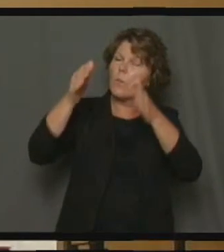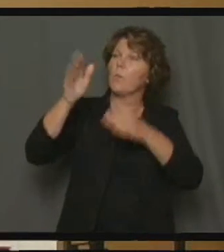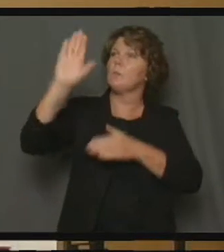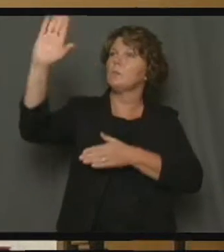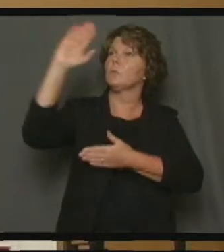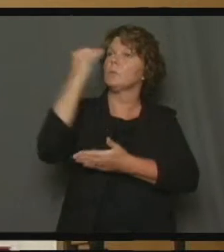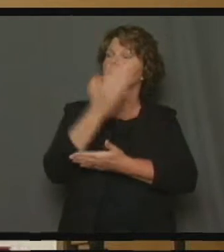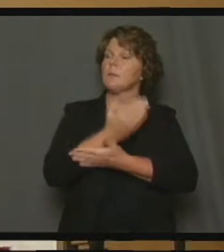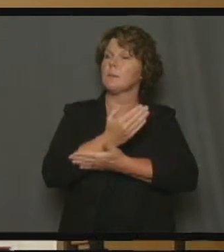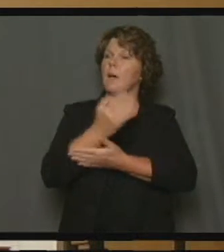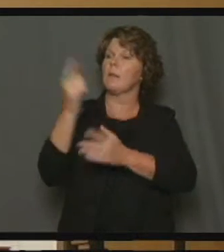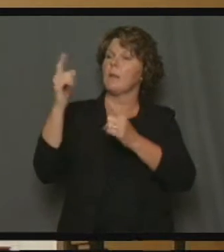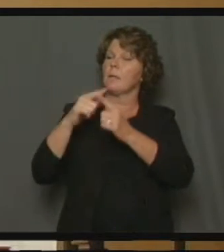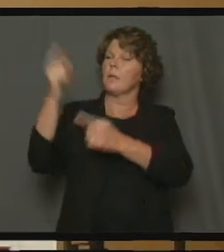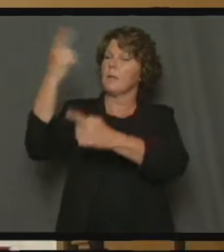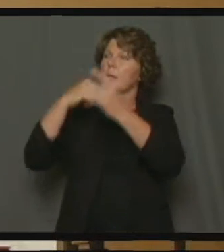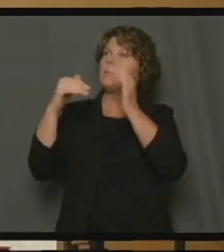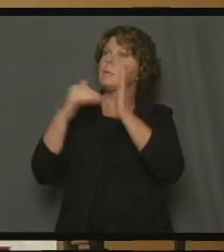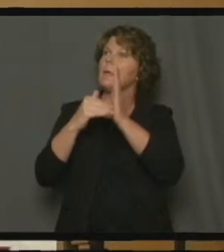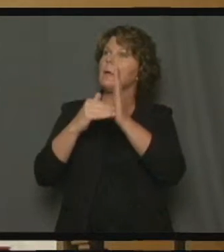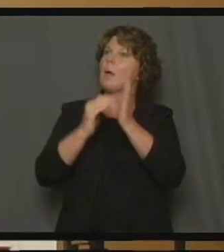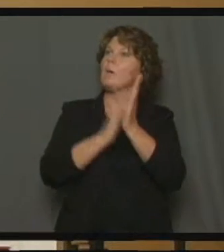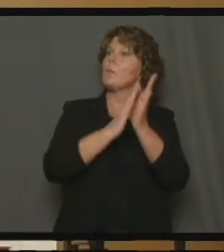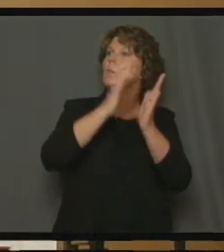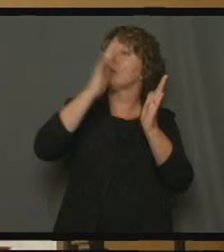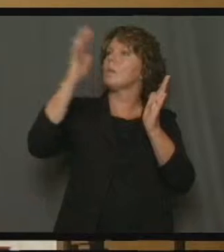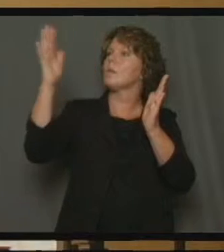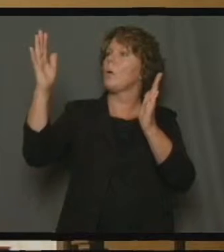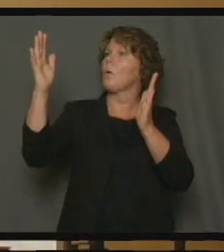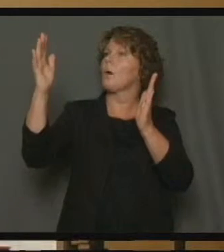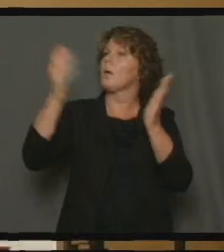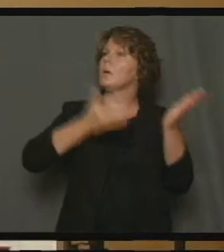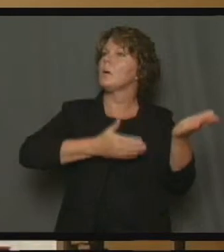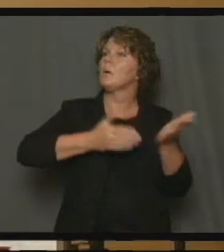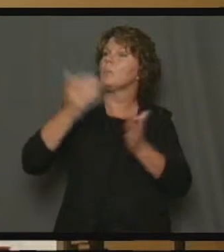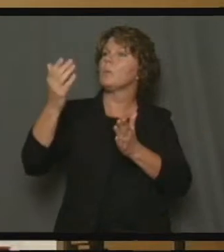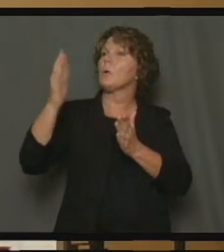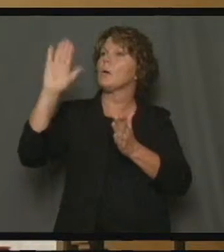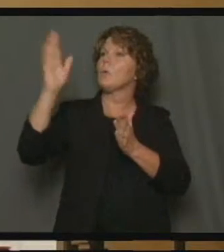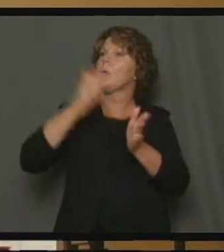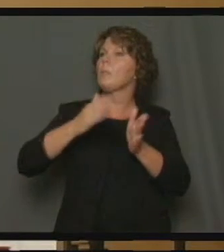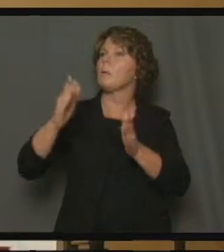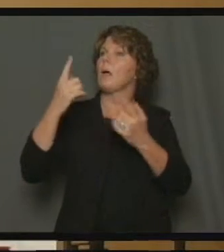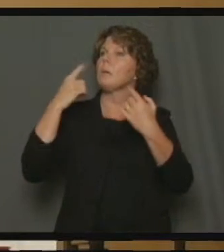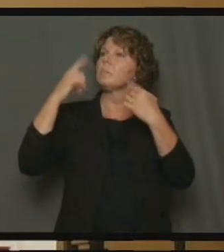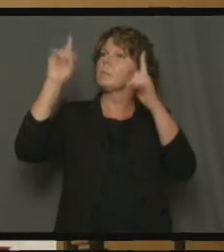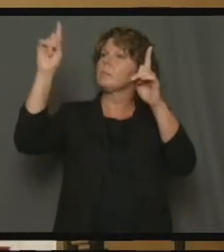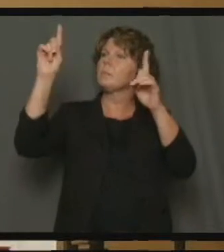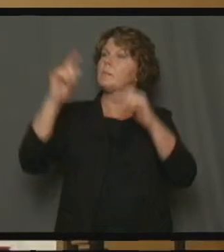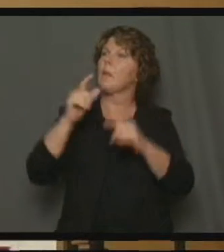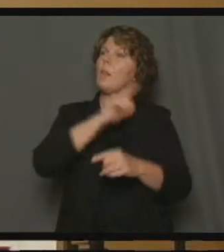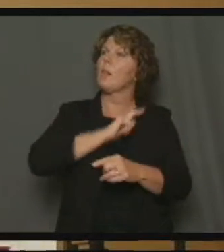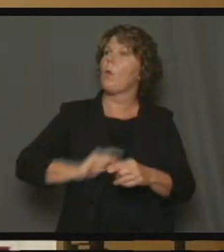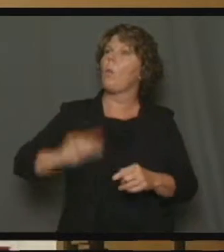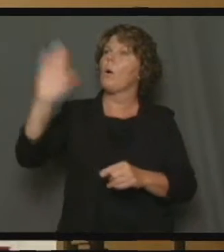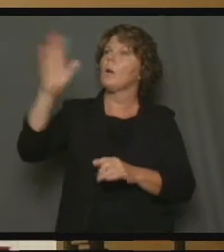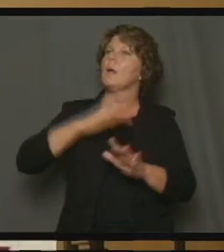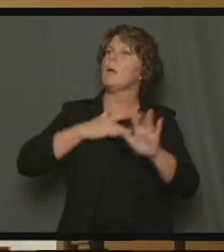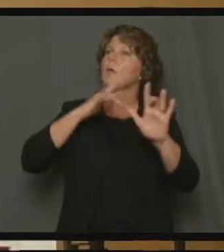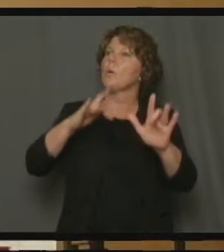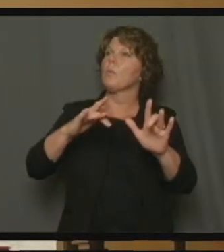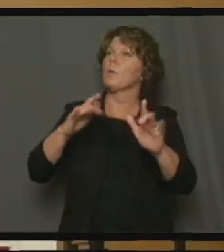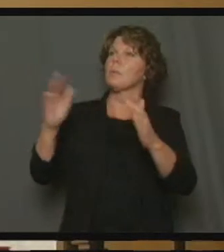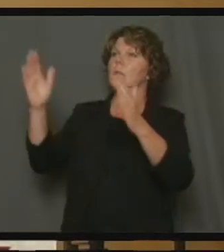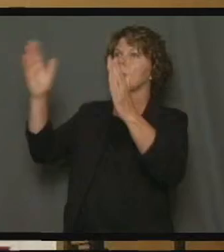Son until he returns in all of his glory to bring your eternal plan to completion. Lord, in your mercy, hear